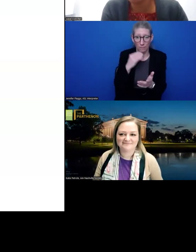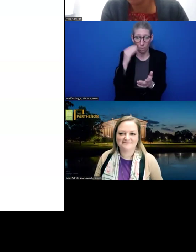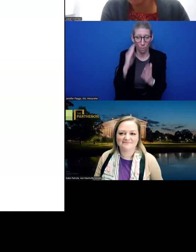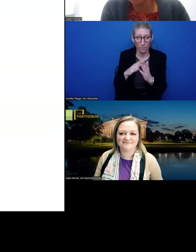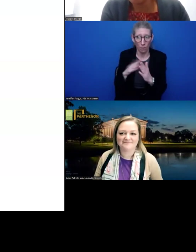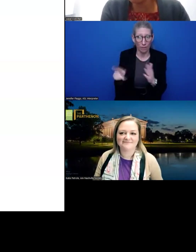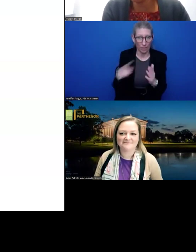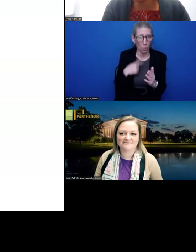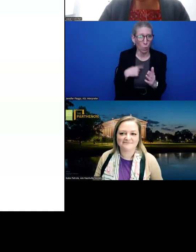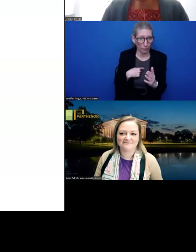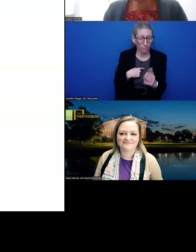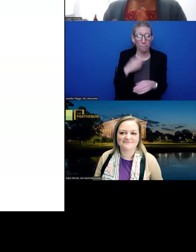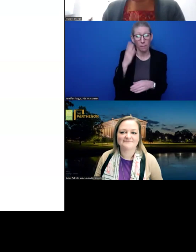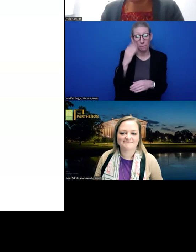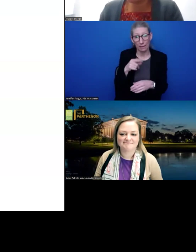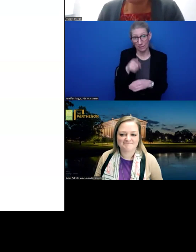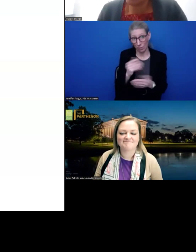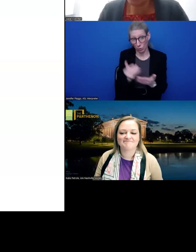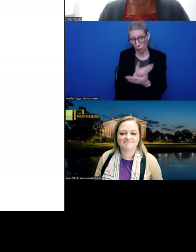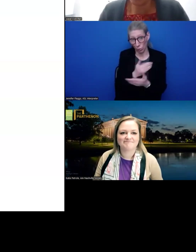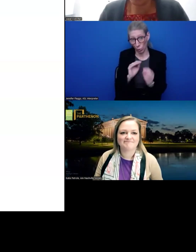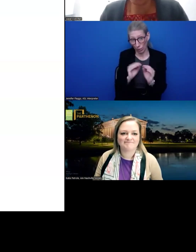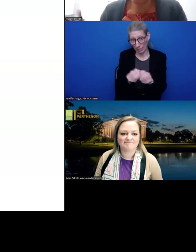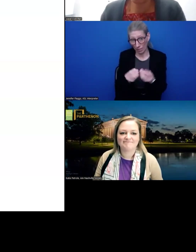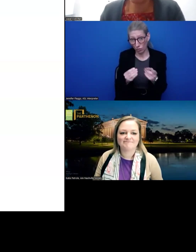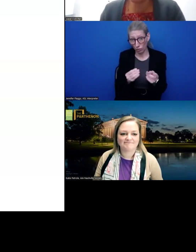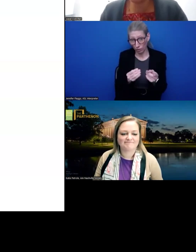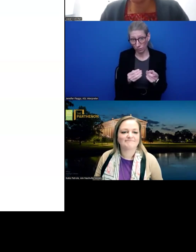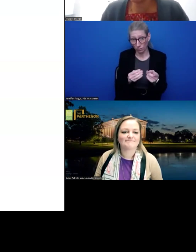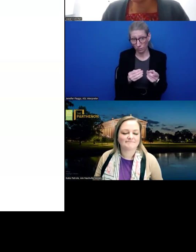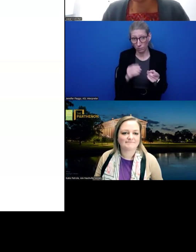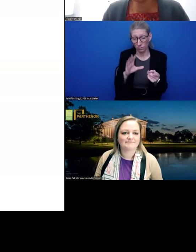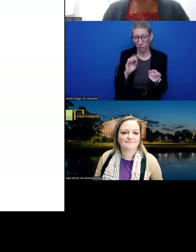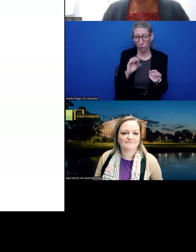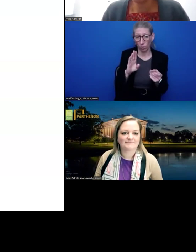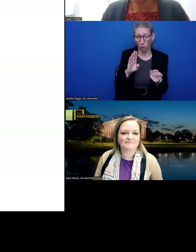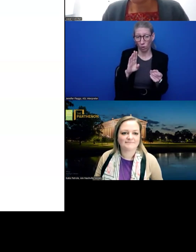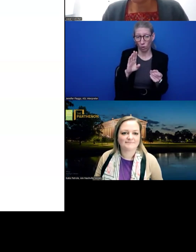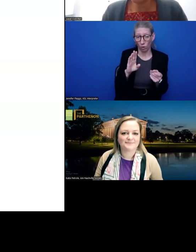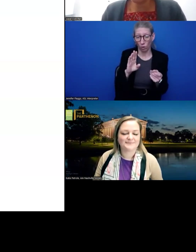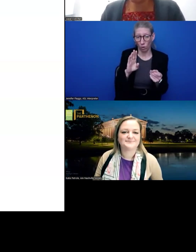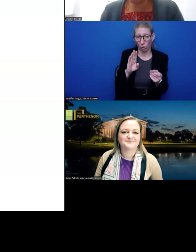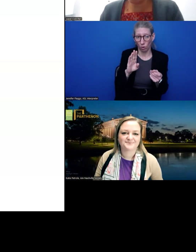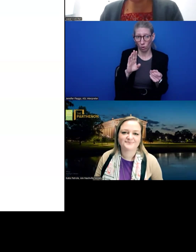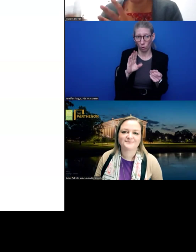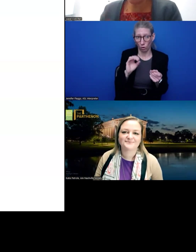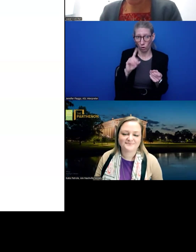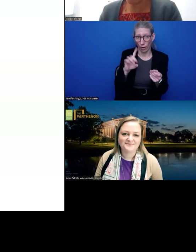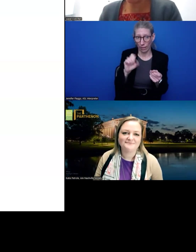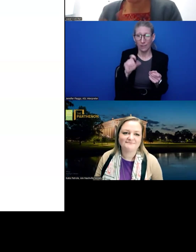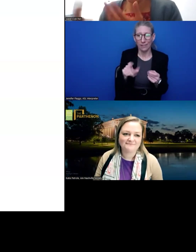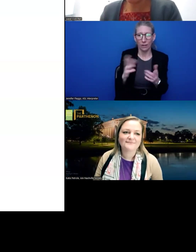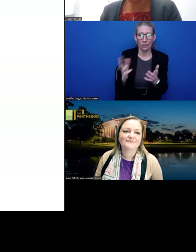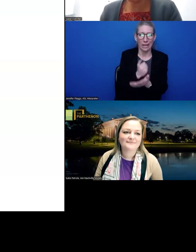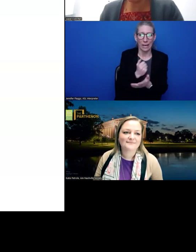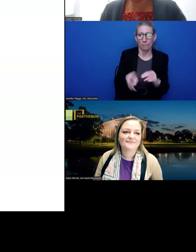me, because of this new organization of the cocodes, I think that people, they are gaining more authority at